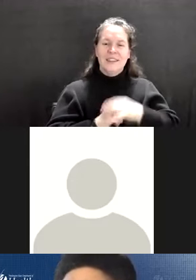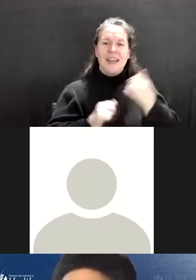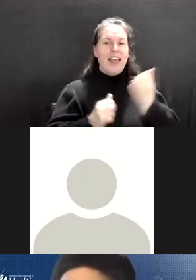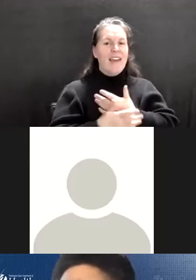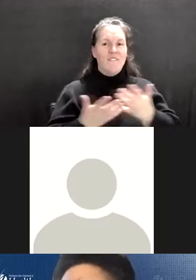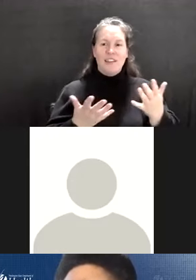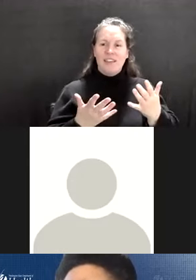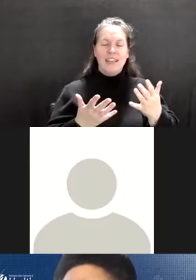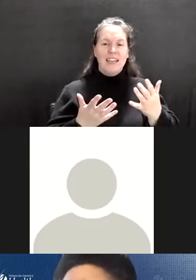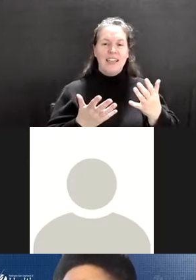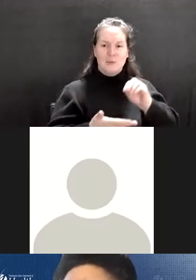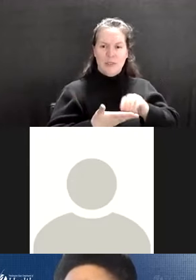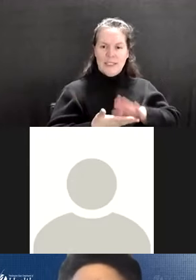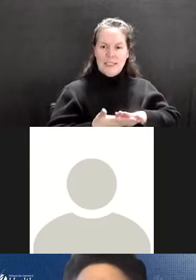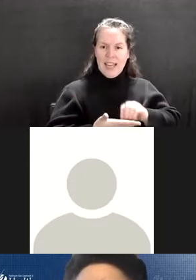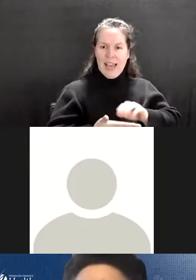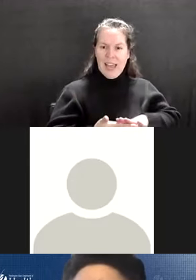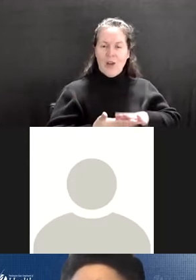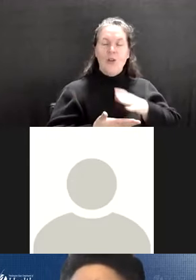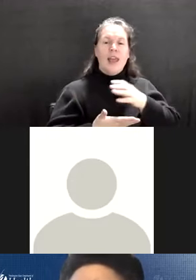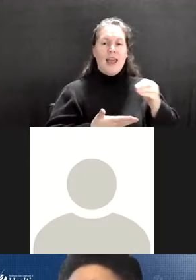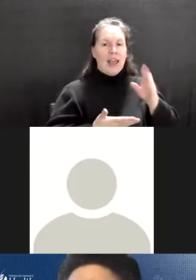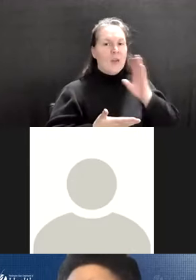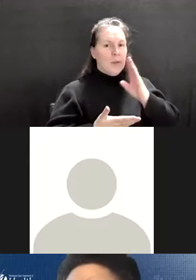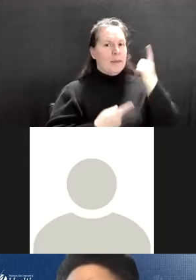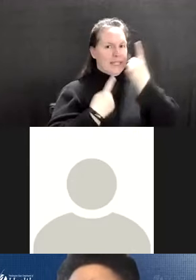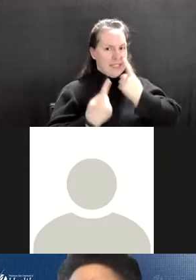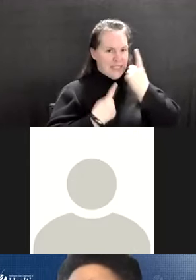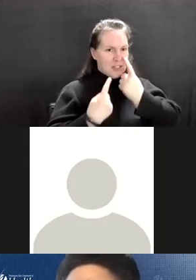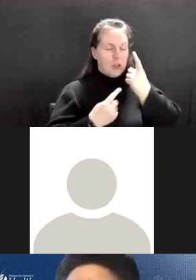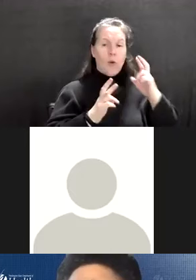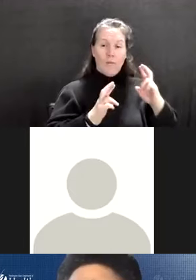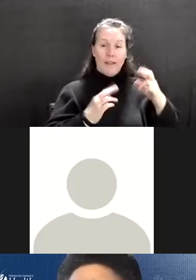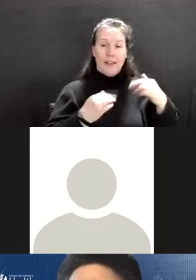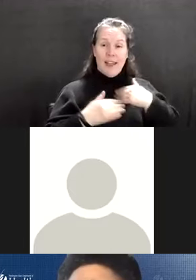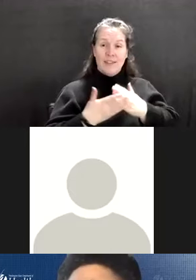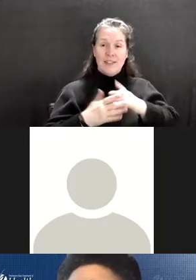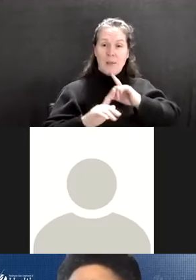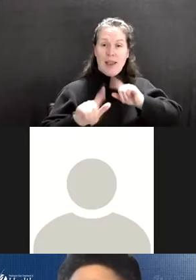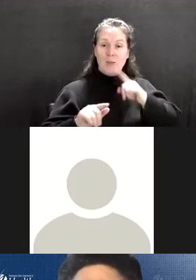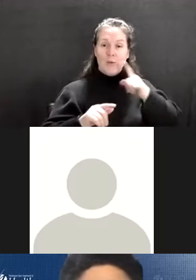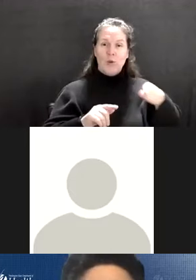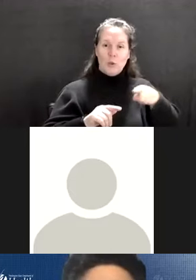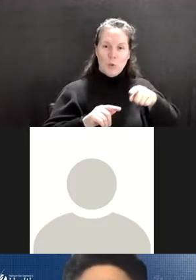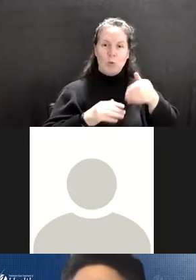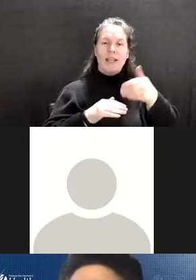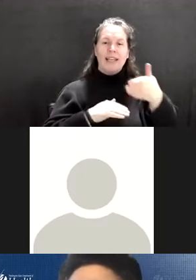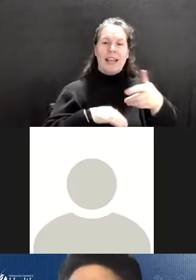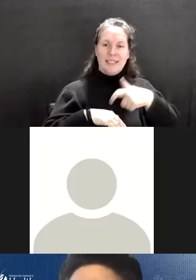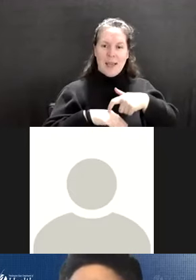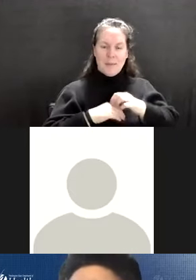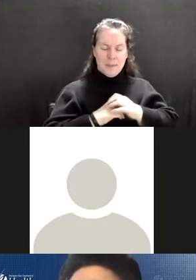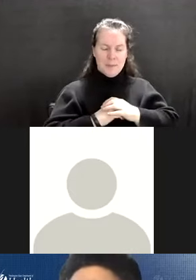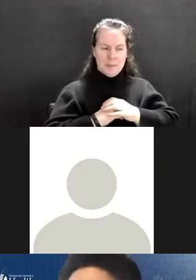Everything is written down and will be considered, and hopefully we'll have some answers for you the next time. And I'll